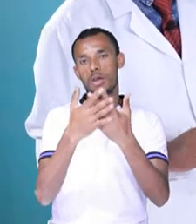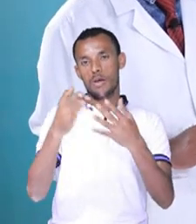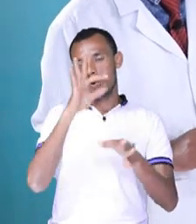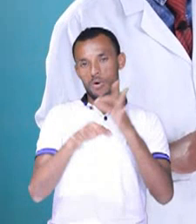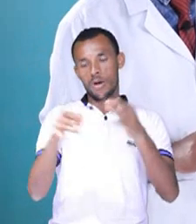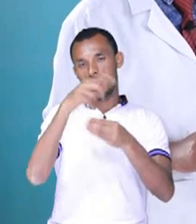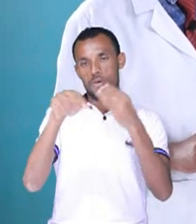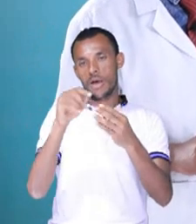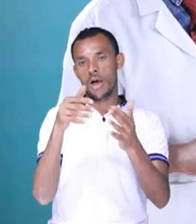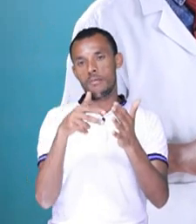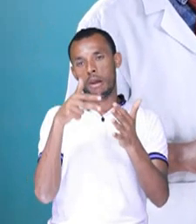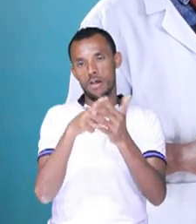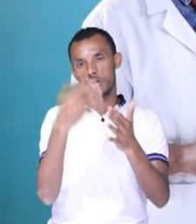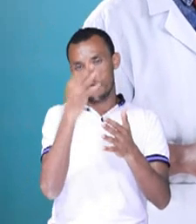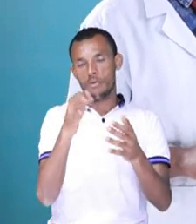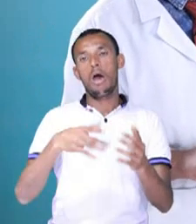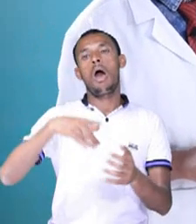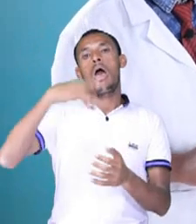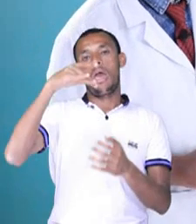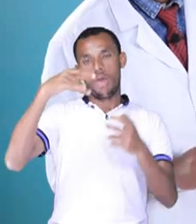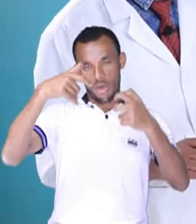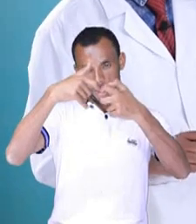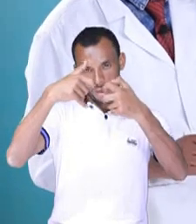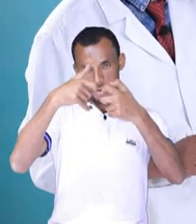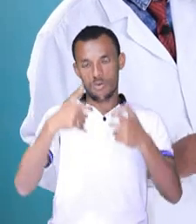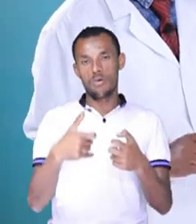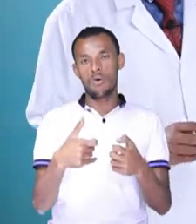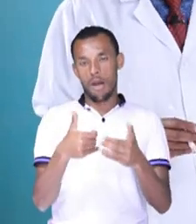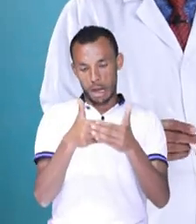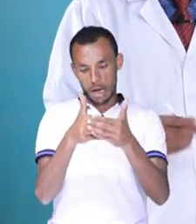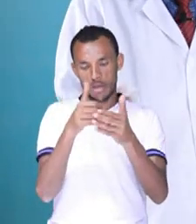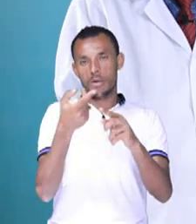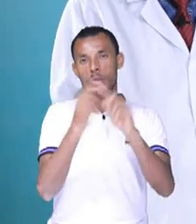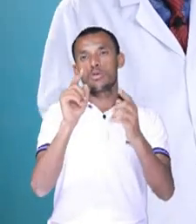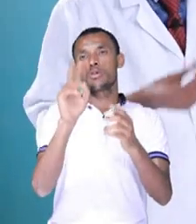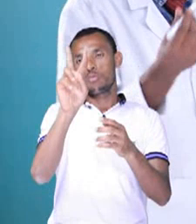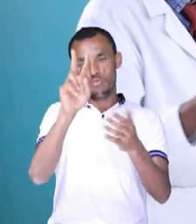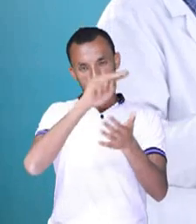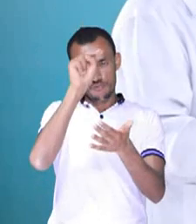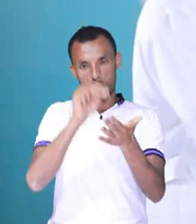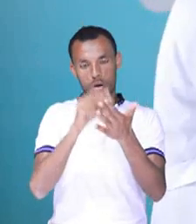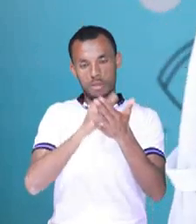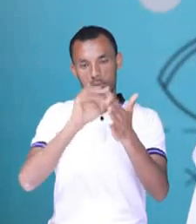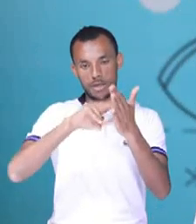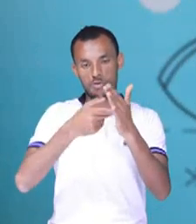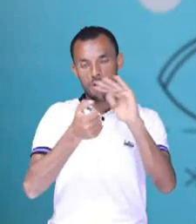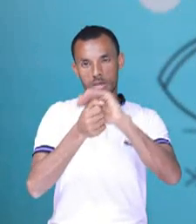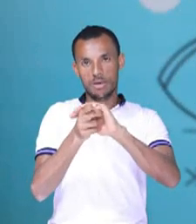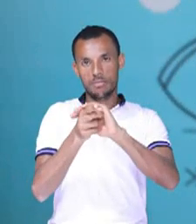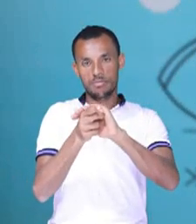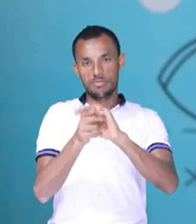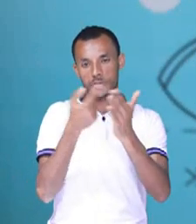orbital, have a region of high electron charge density between the 2 nuclei. Between the 2 nuclei means, for example,